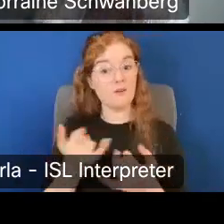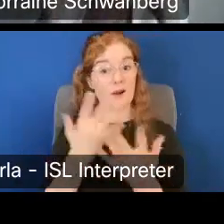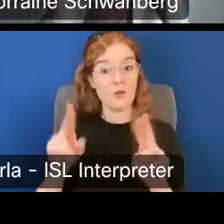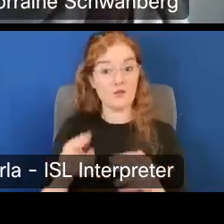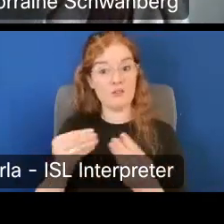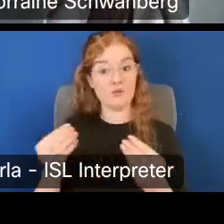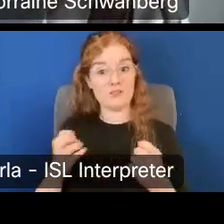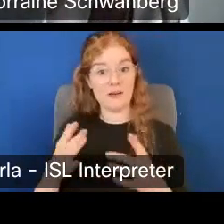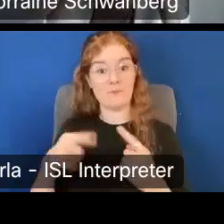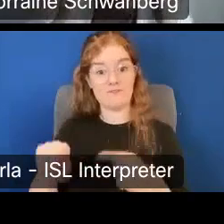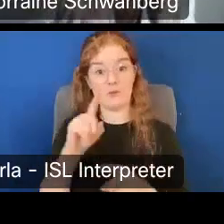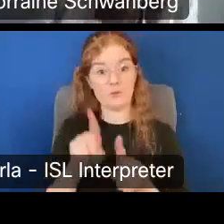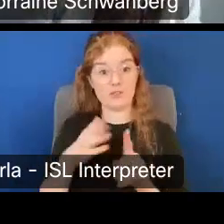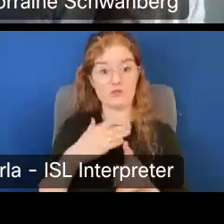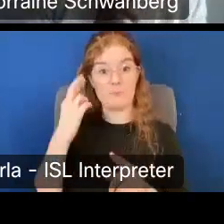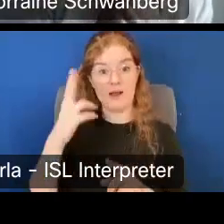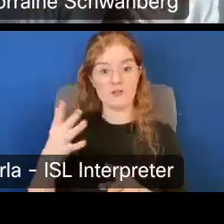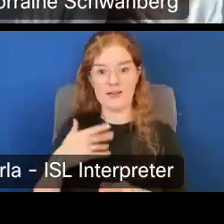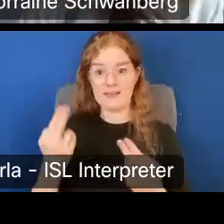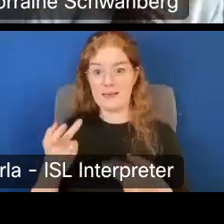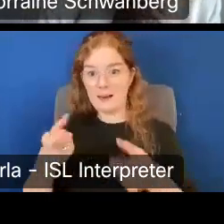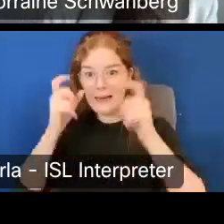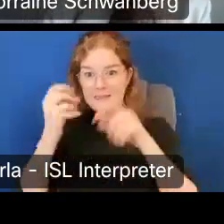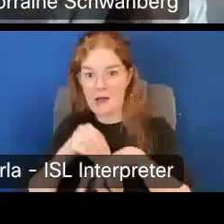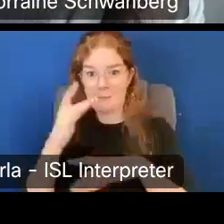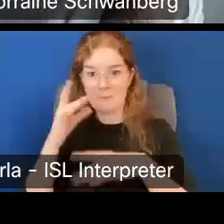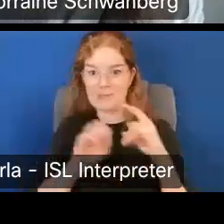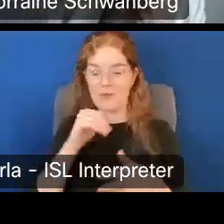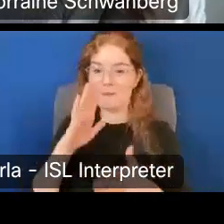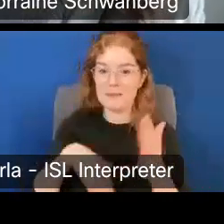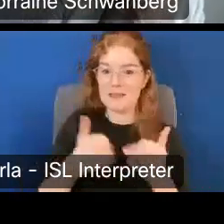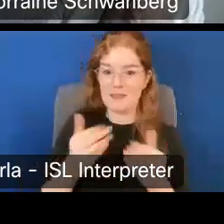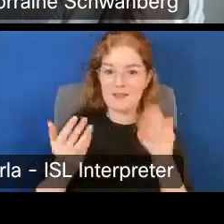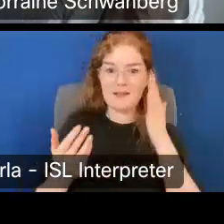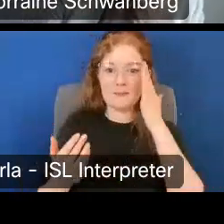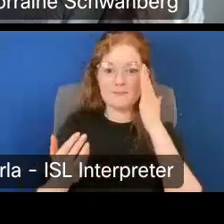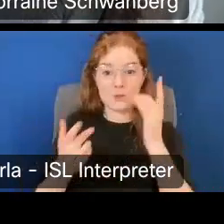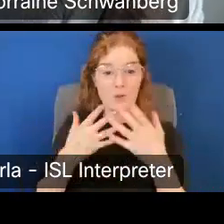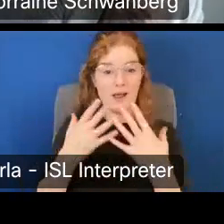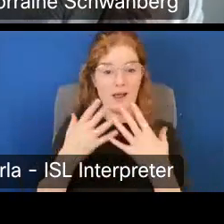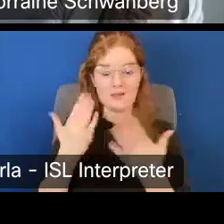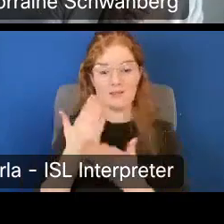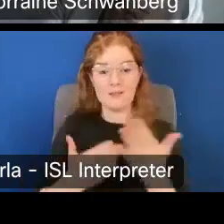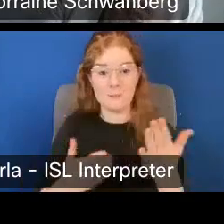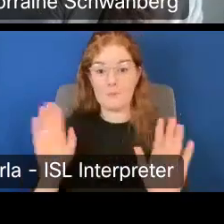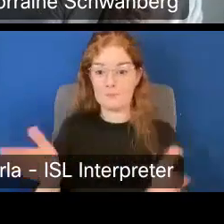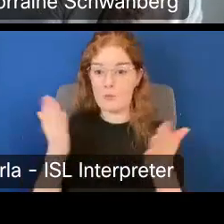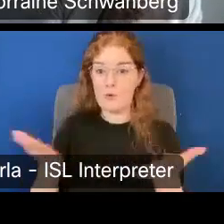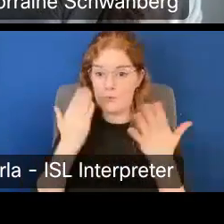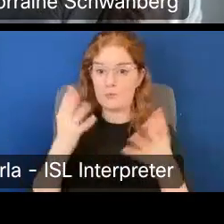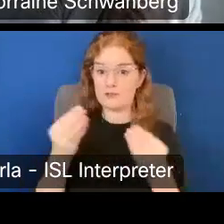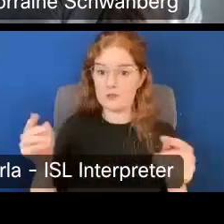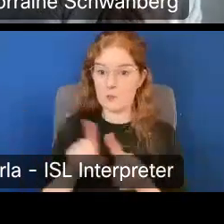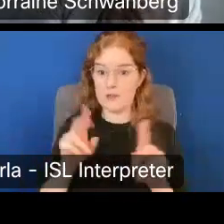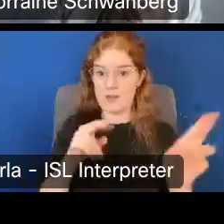as well. Just as a reminder, I'll have to put my glasses on, make sure I don't get it wrong. We have some promo materials so that you can